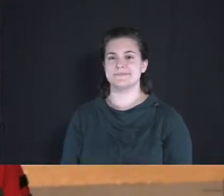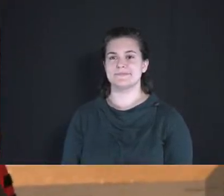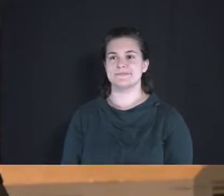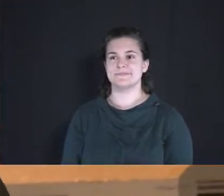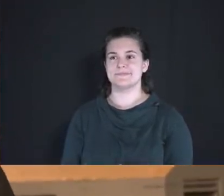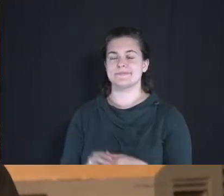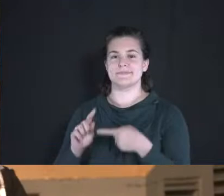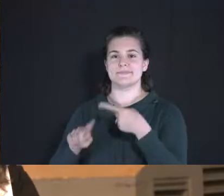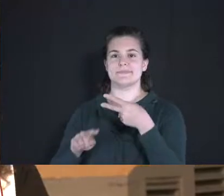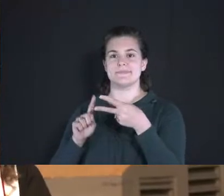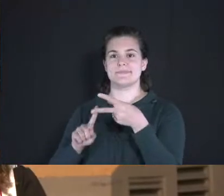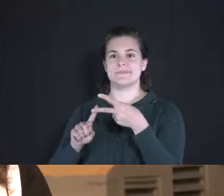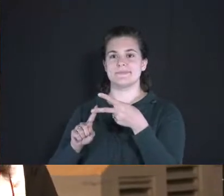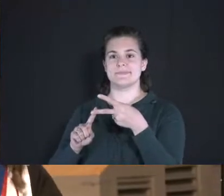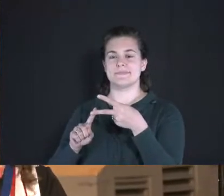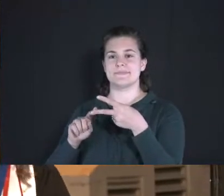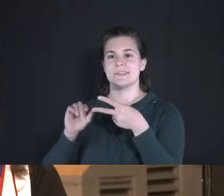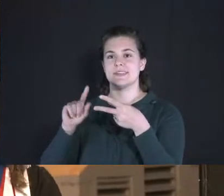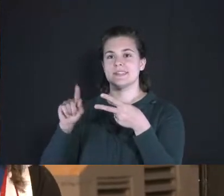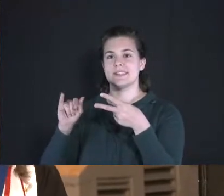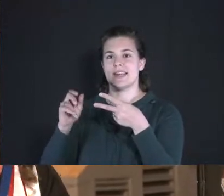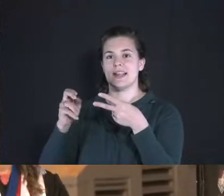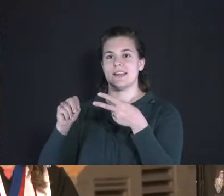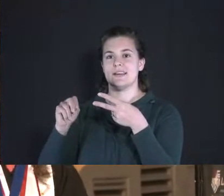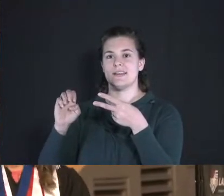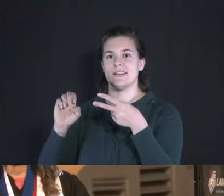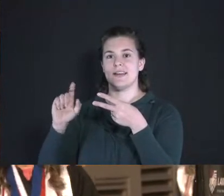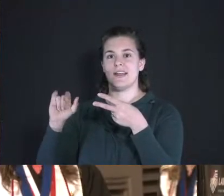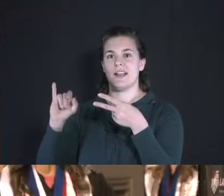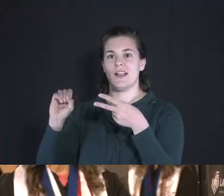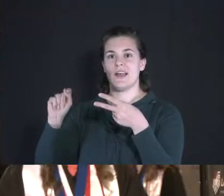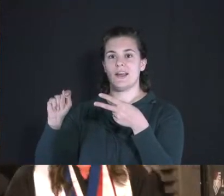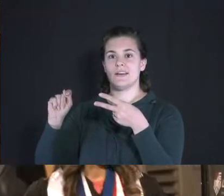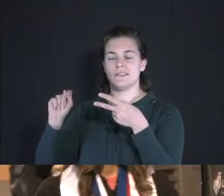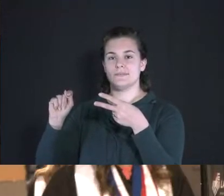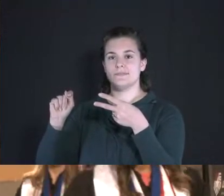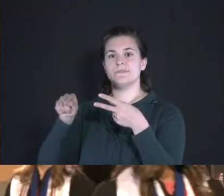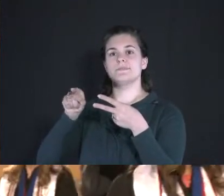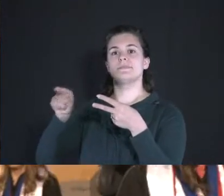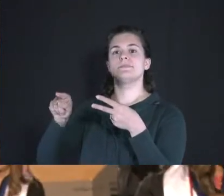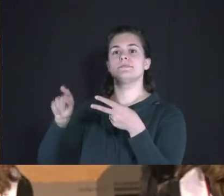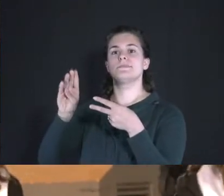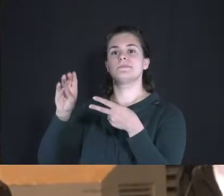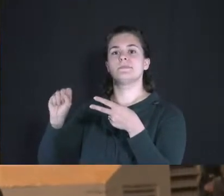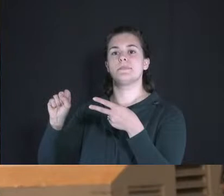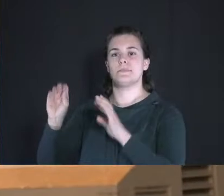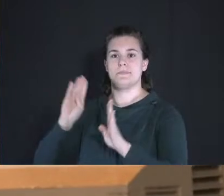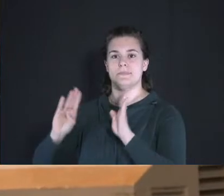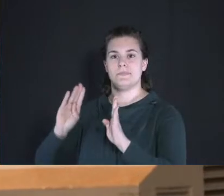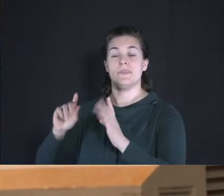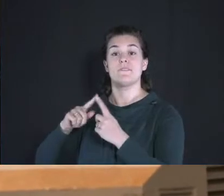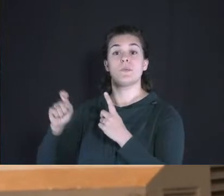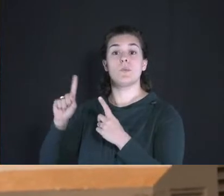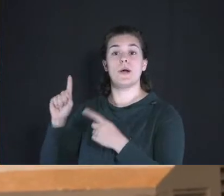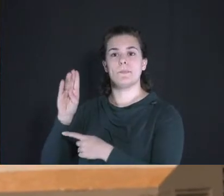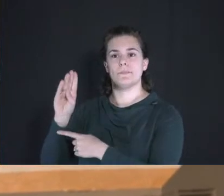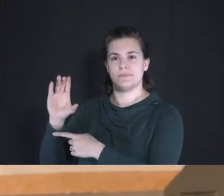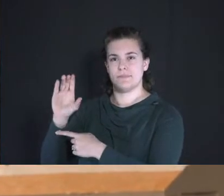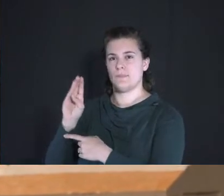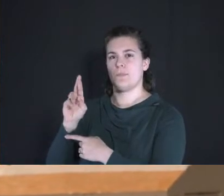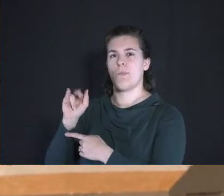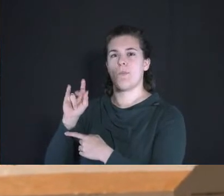Valen Elliott, Bachelor of Science in Biology from Big City, Texas.